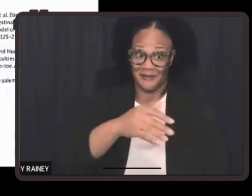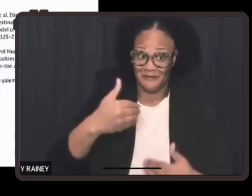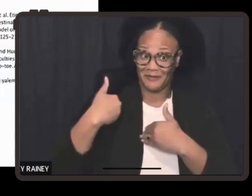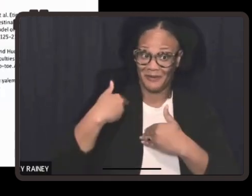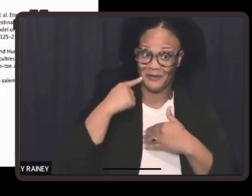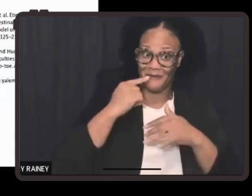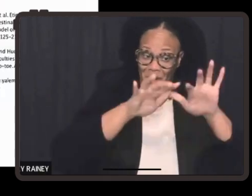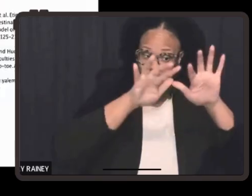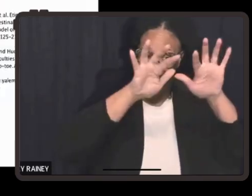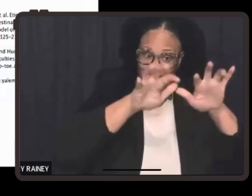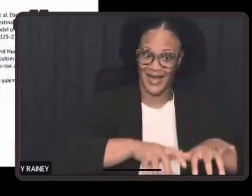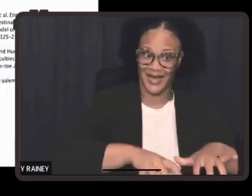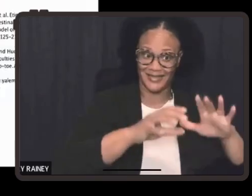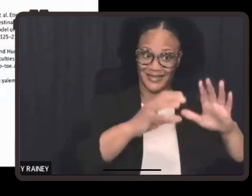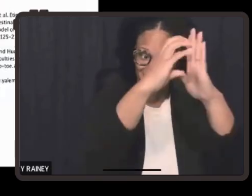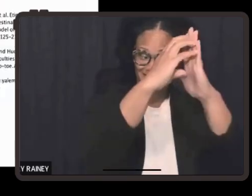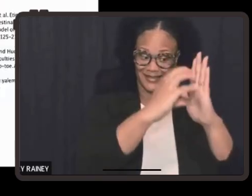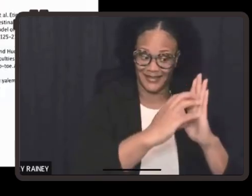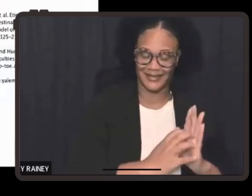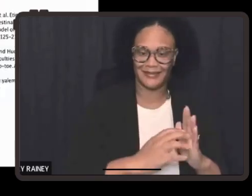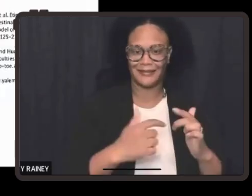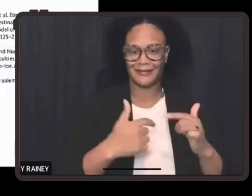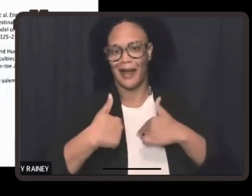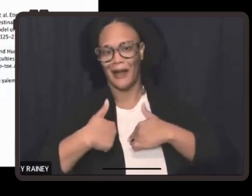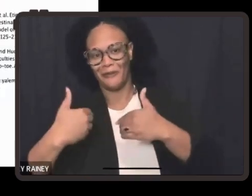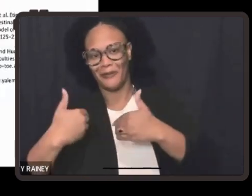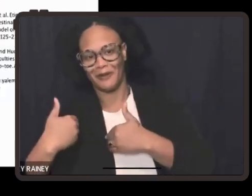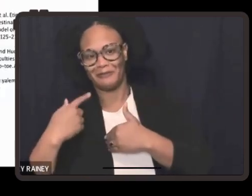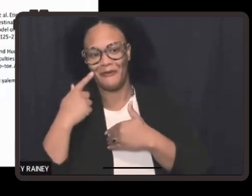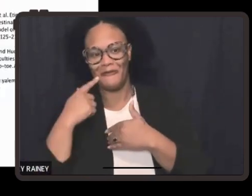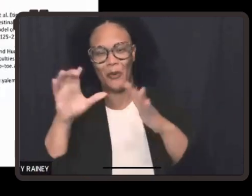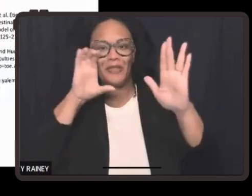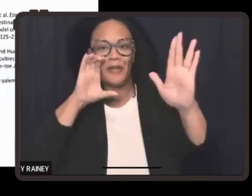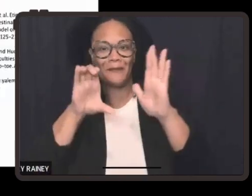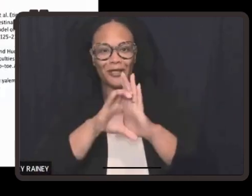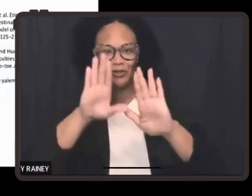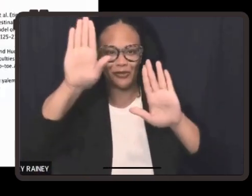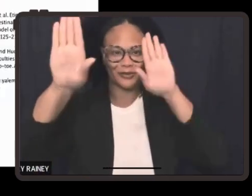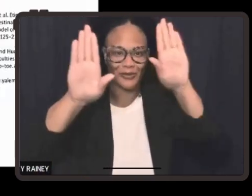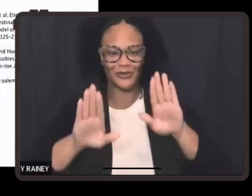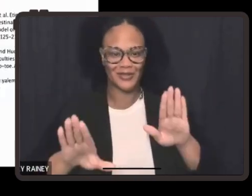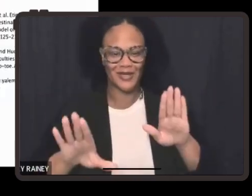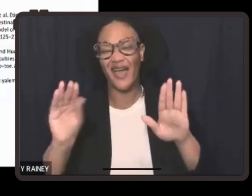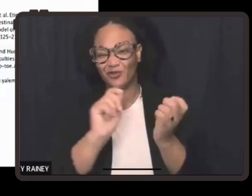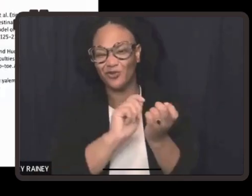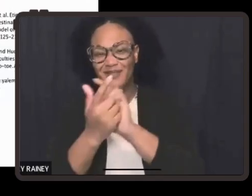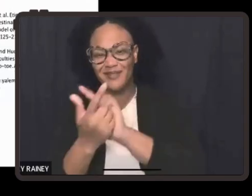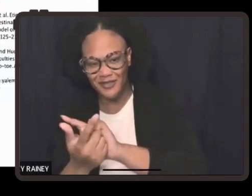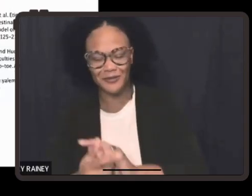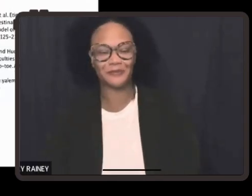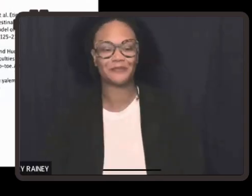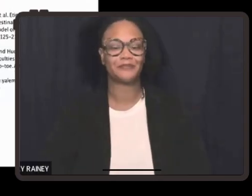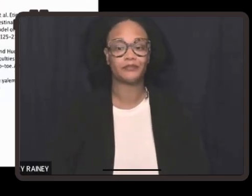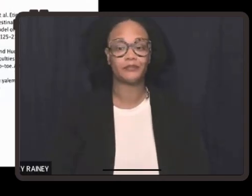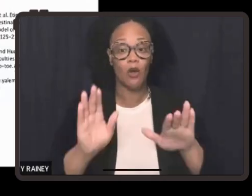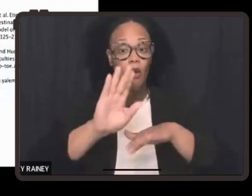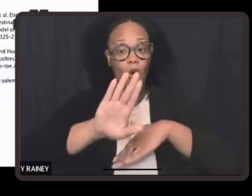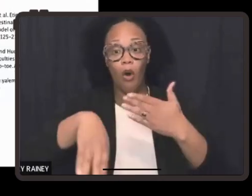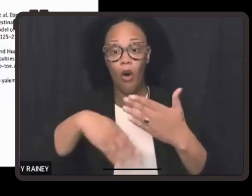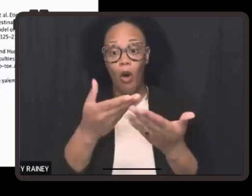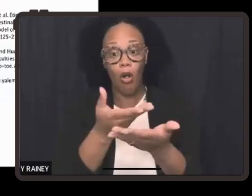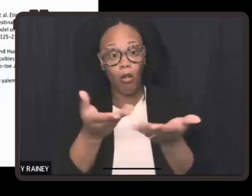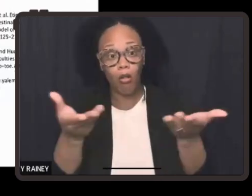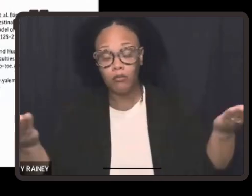and the translation. So, and all the pamphlets you see here in our presentation, they should